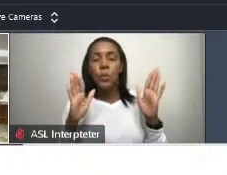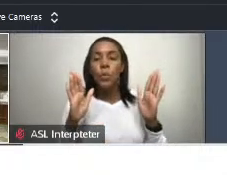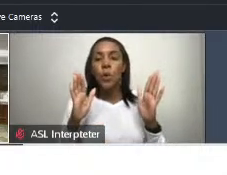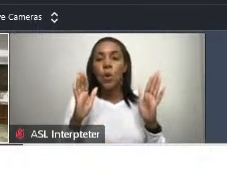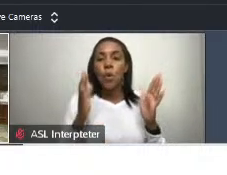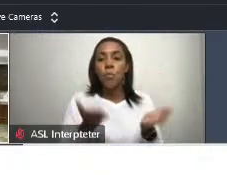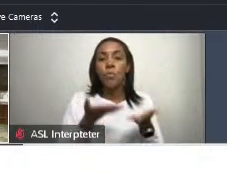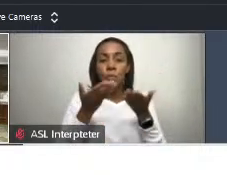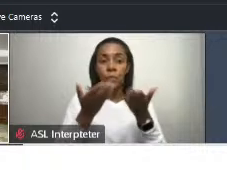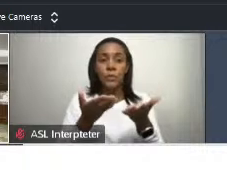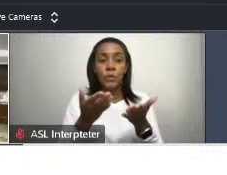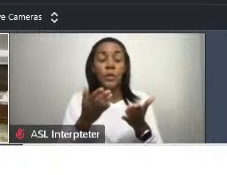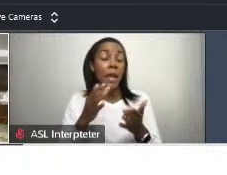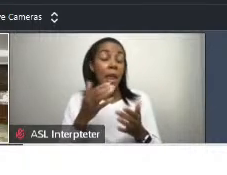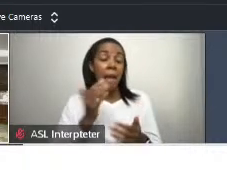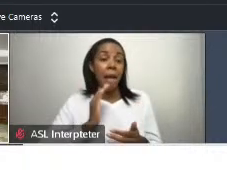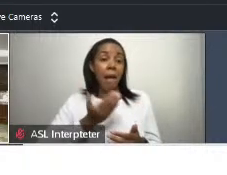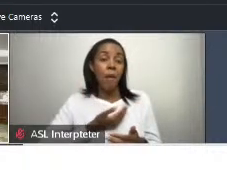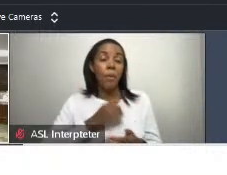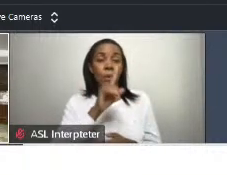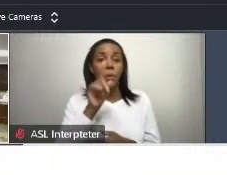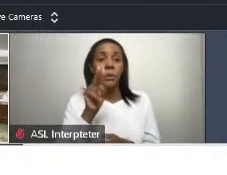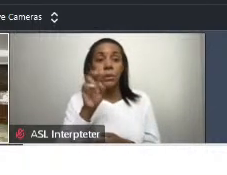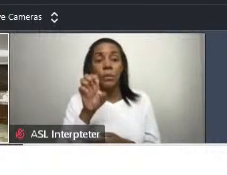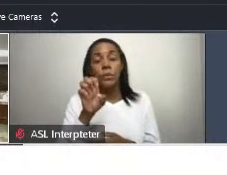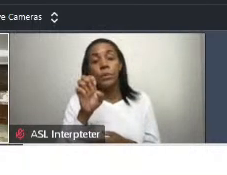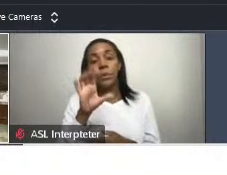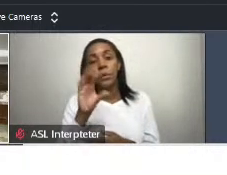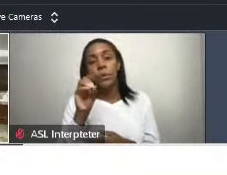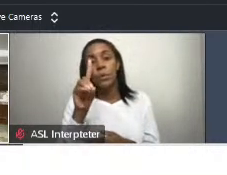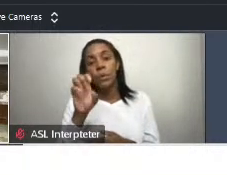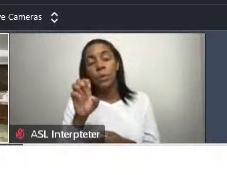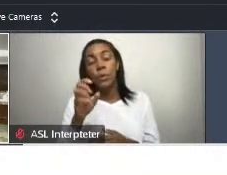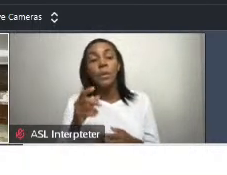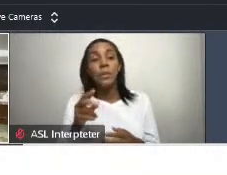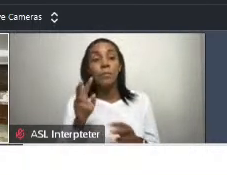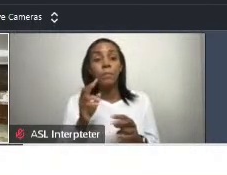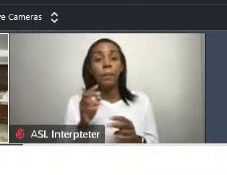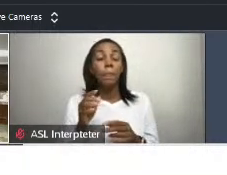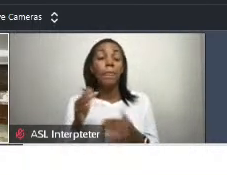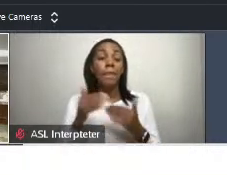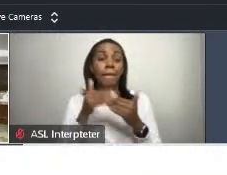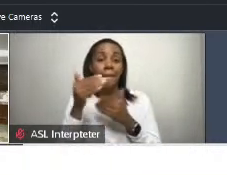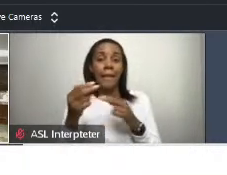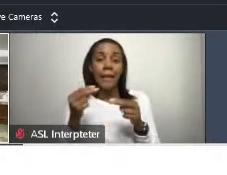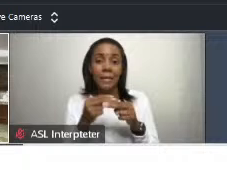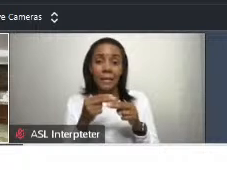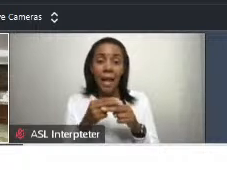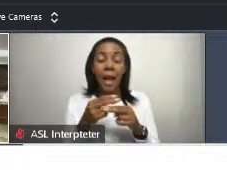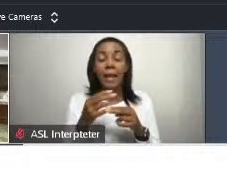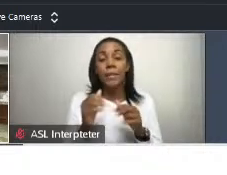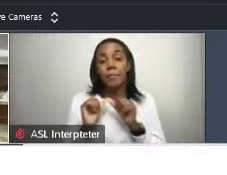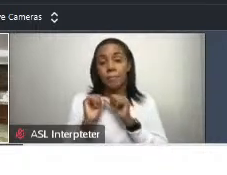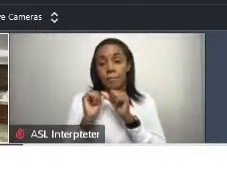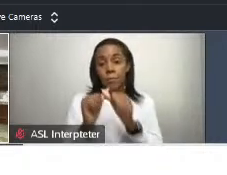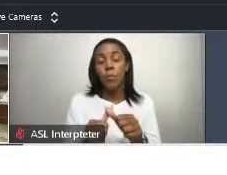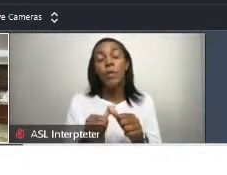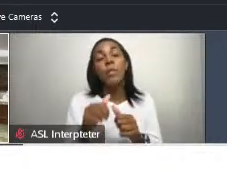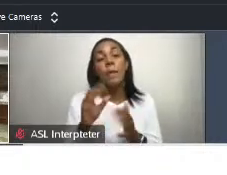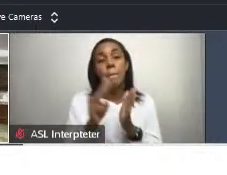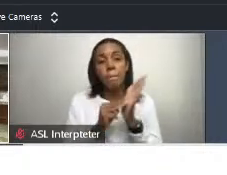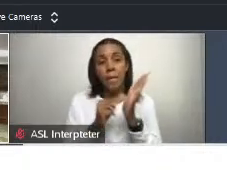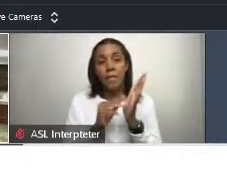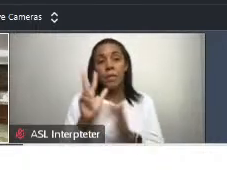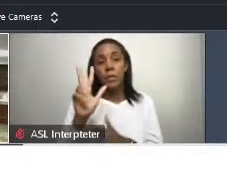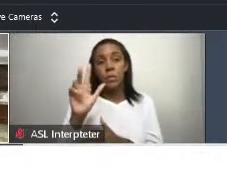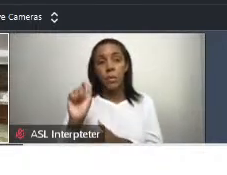plan development standards in our zoning code. We have reviewed this application, next slide, is consistent with our Memphis 3.0 plan.